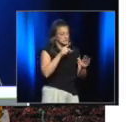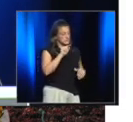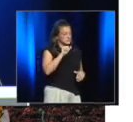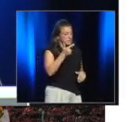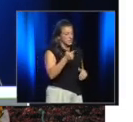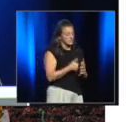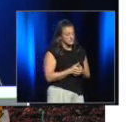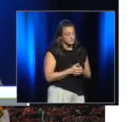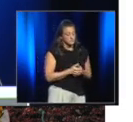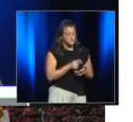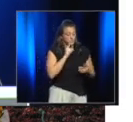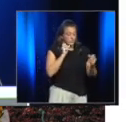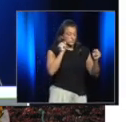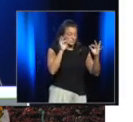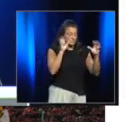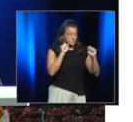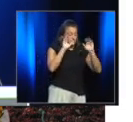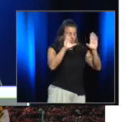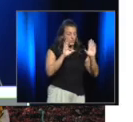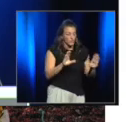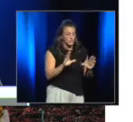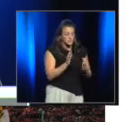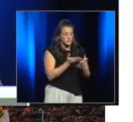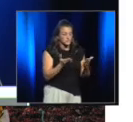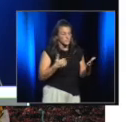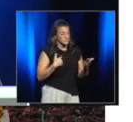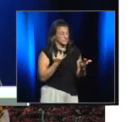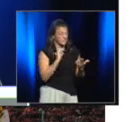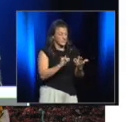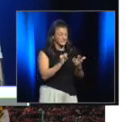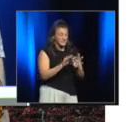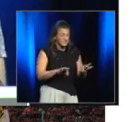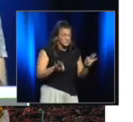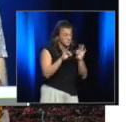just phenomenal little instruments. They've been the backbone of this work for 20 years.